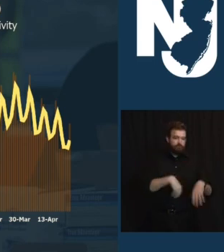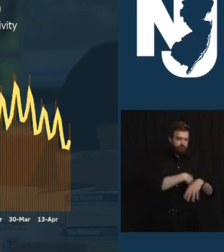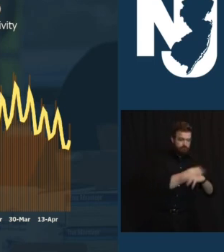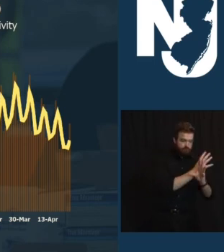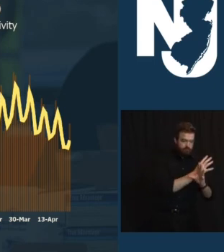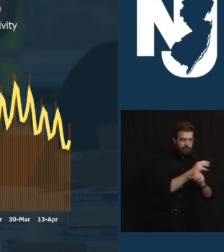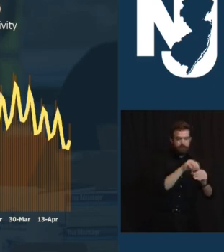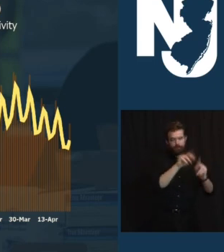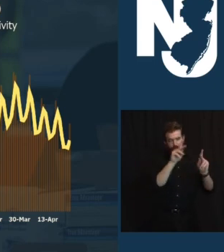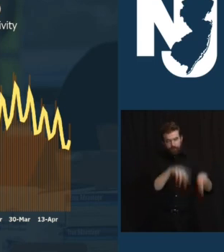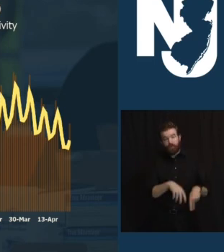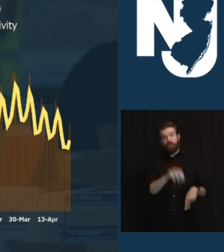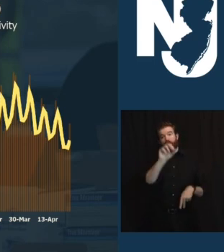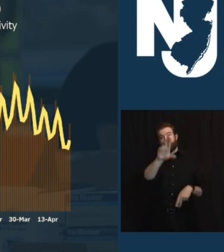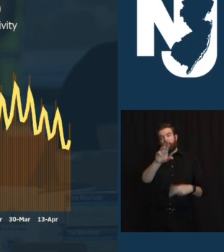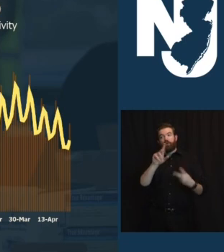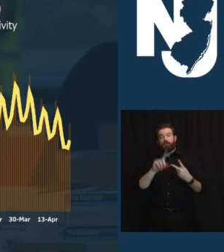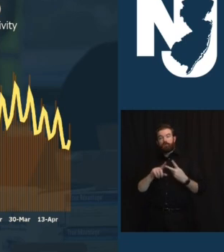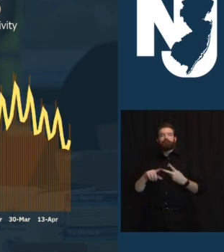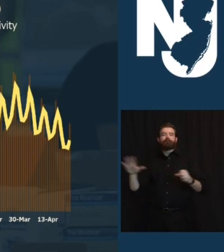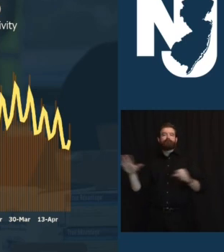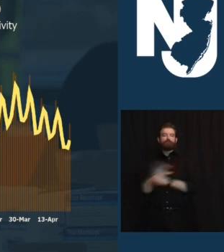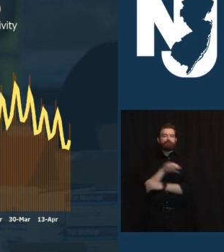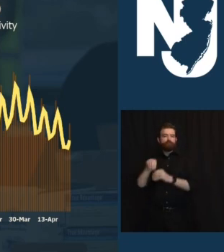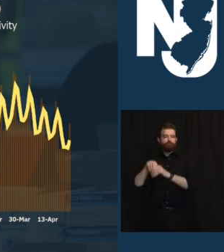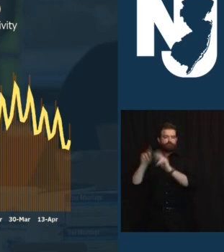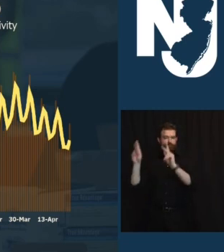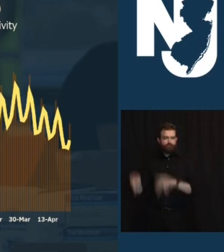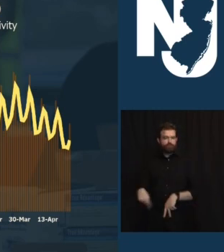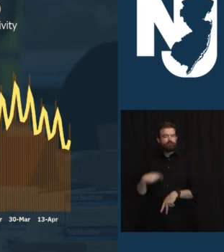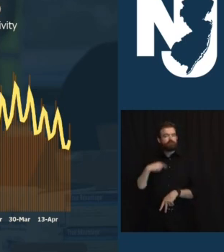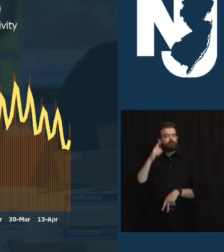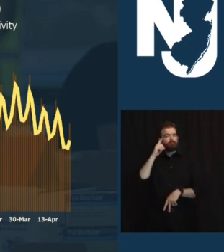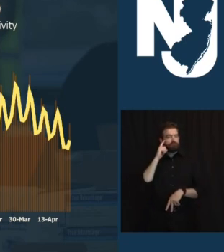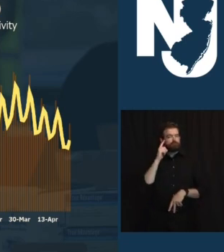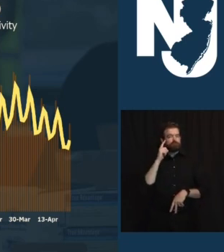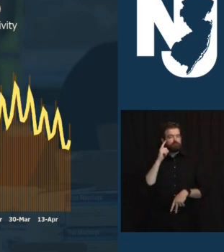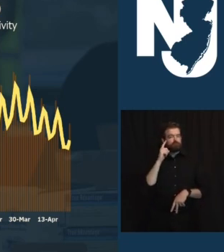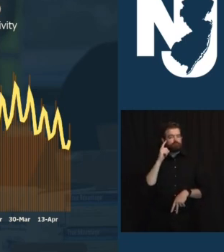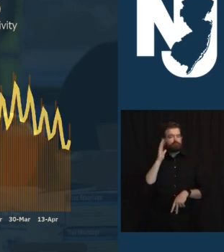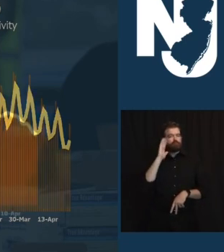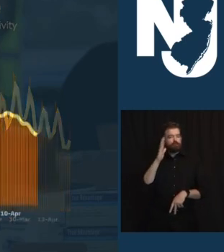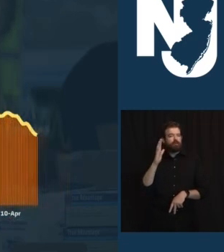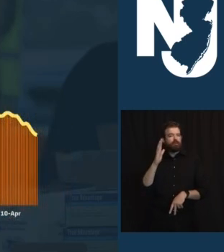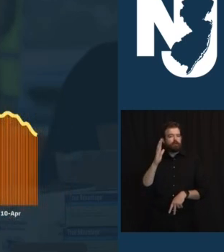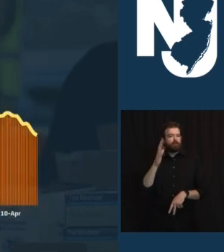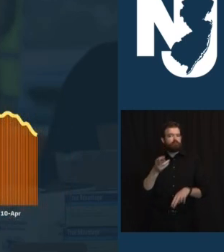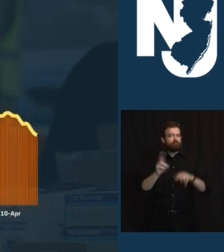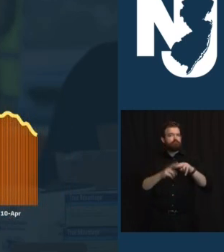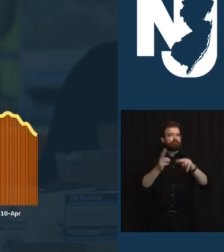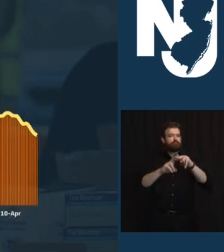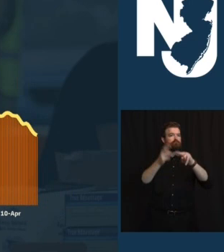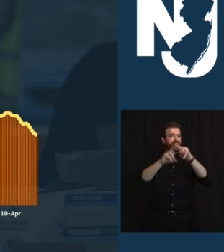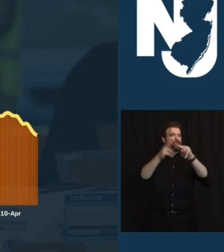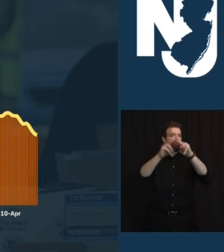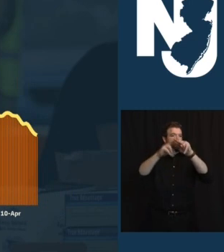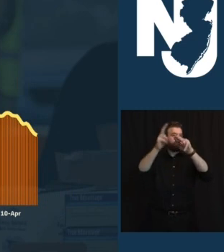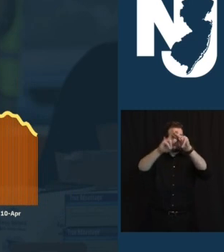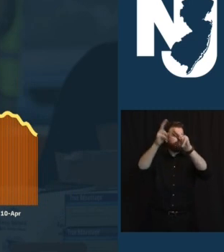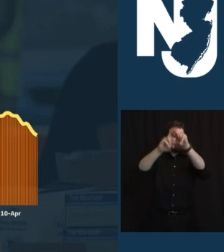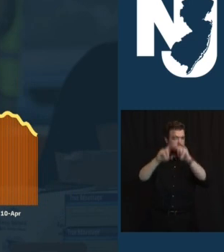number will continue to rise. Over to our hospitals, we've got 1,768 in the total